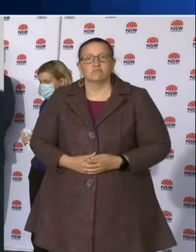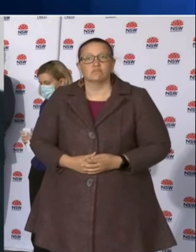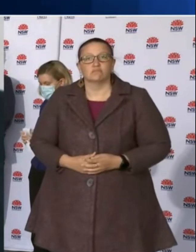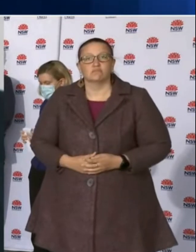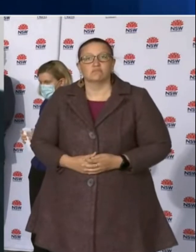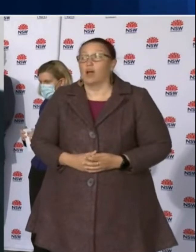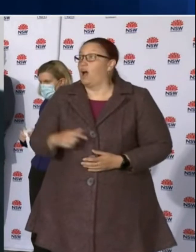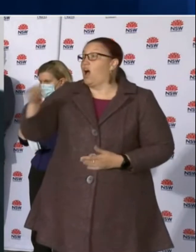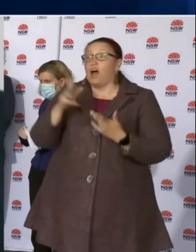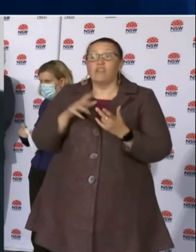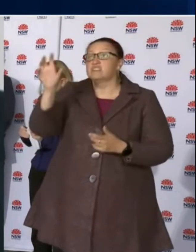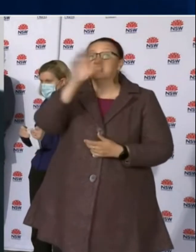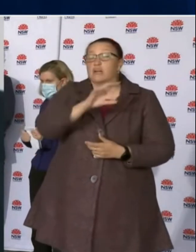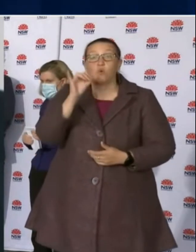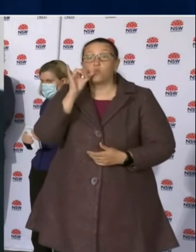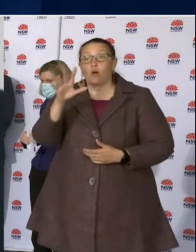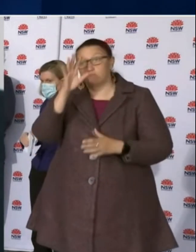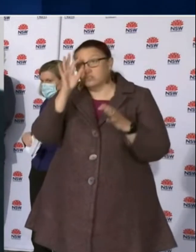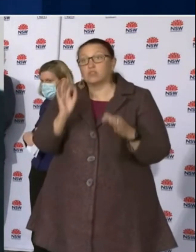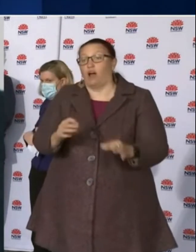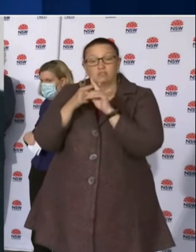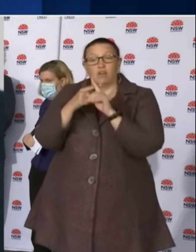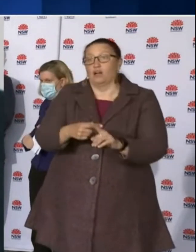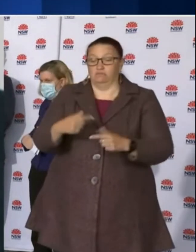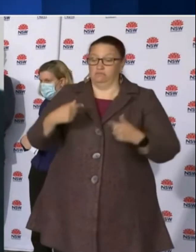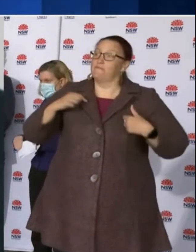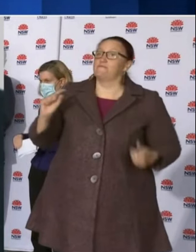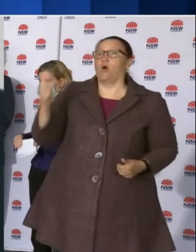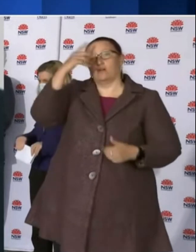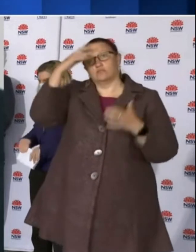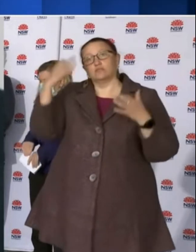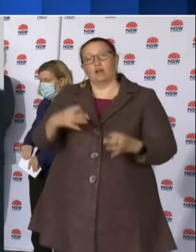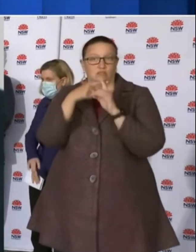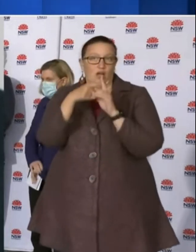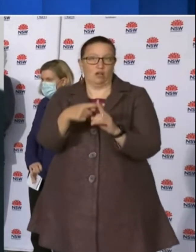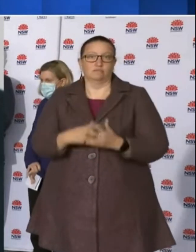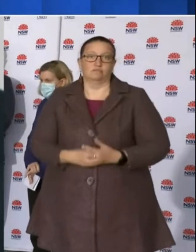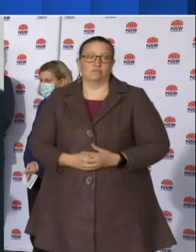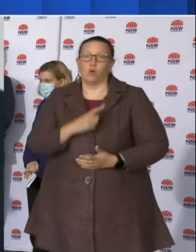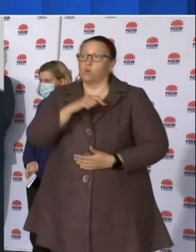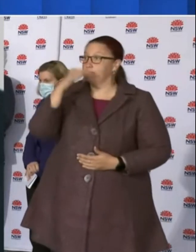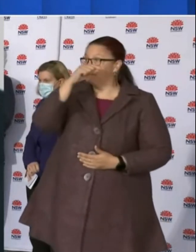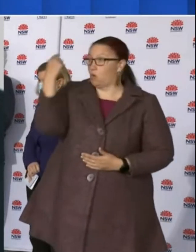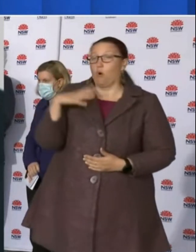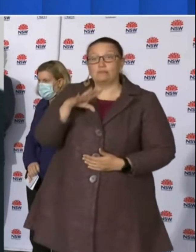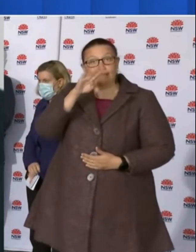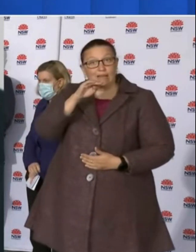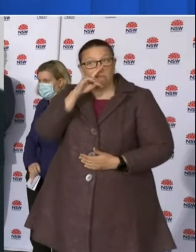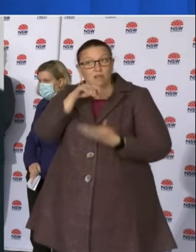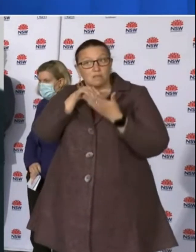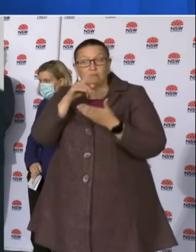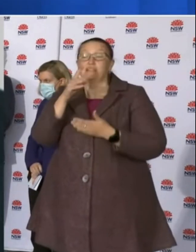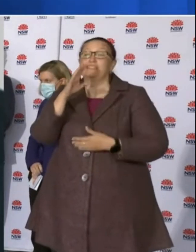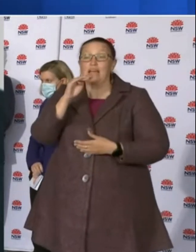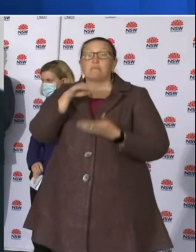million jabs through. 10 million jabs is a jab number that we want to set as a target where we can consider completely opening